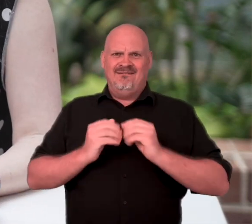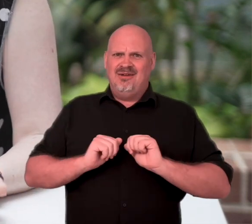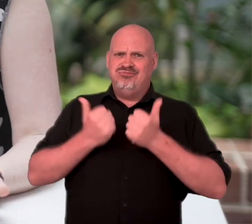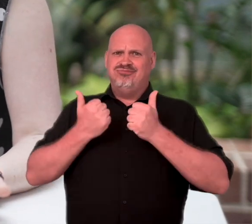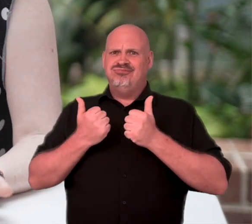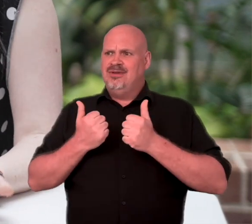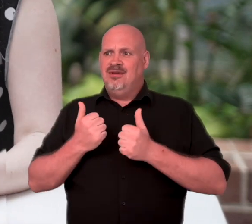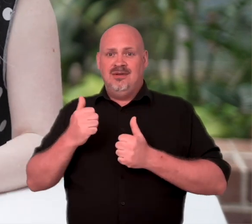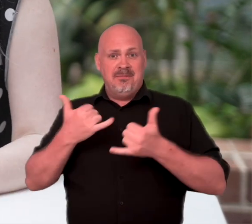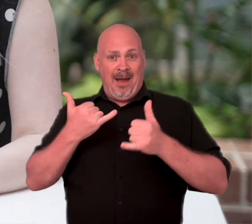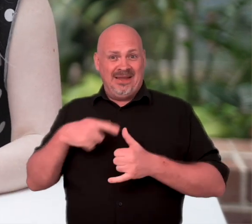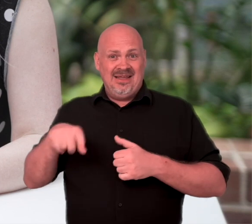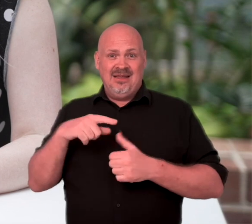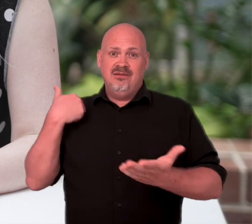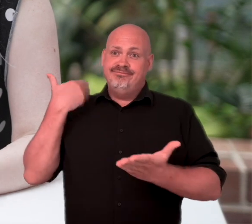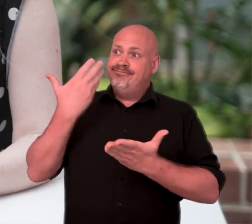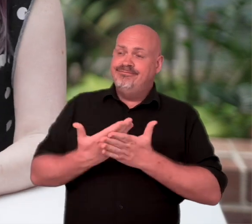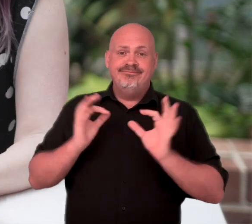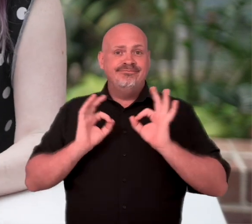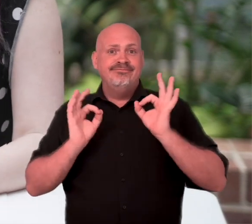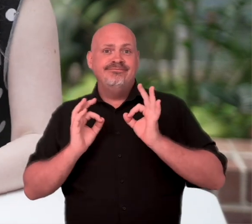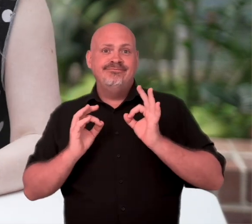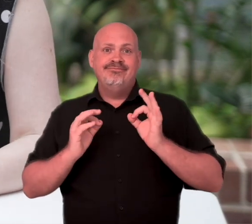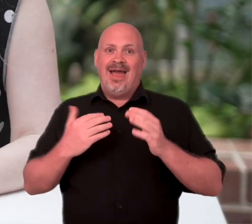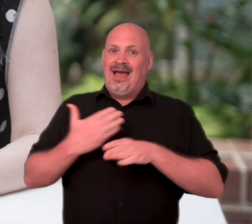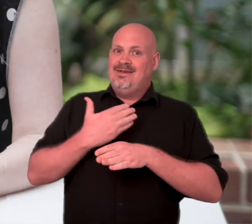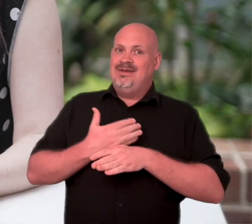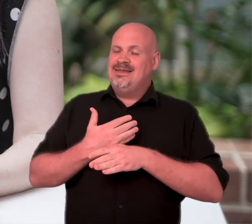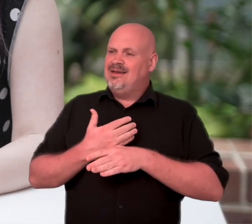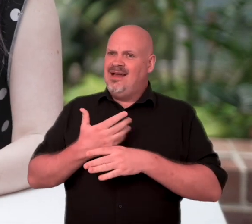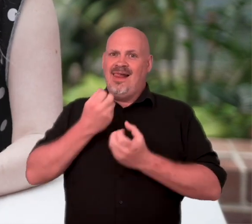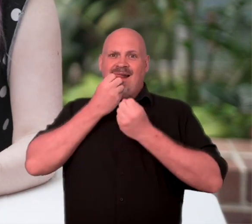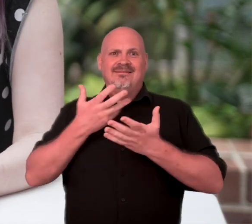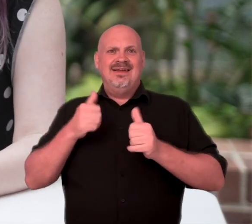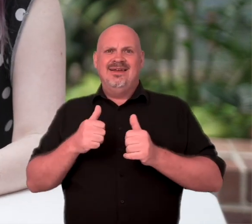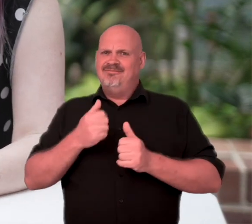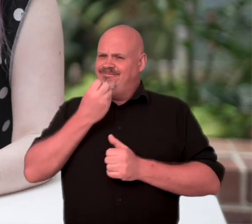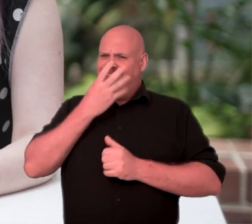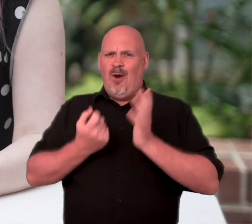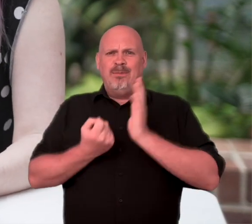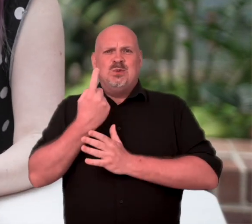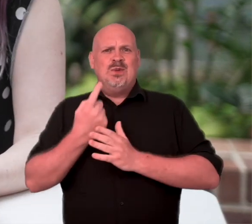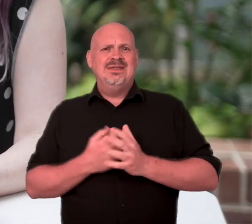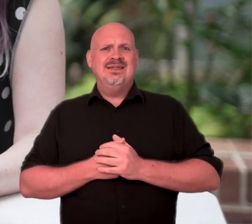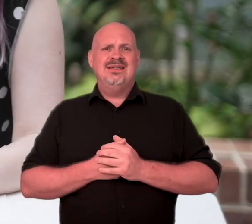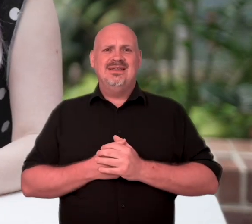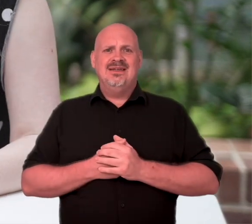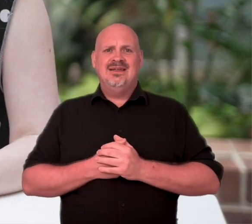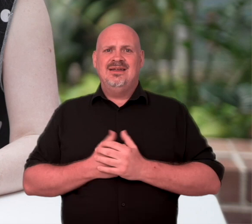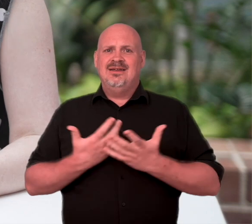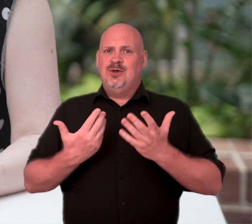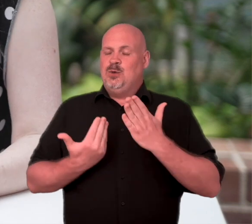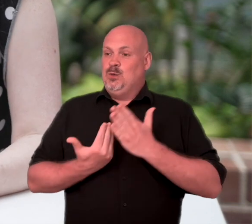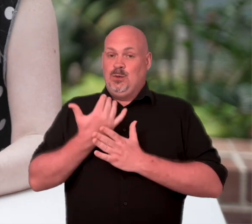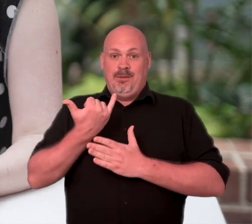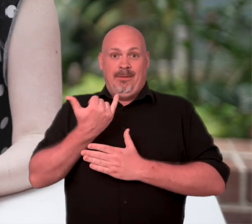lots of creative people on the ward who, maybe haven't engaged in that activity for a long time, and it really offers an amazing opportunity as well,